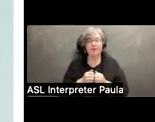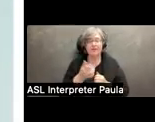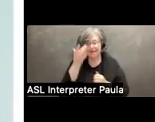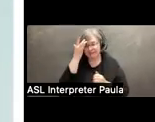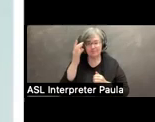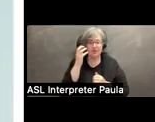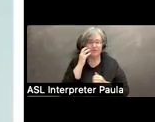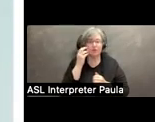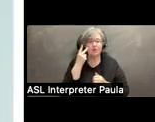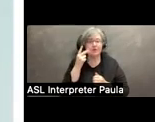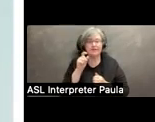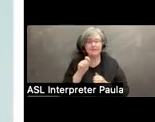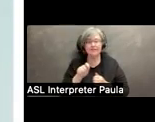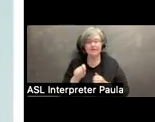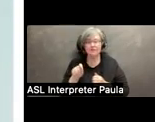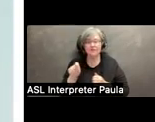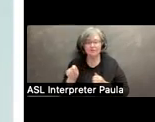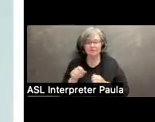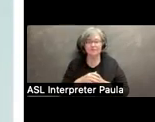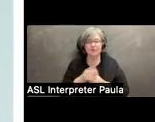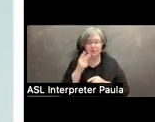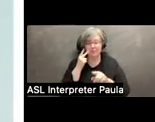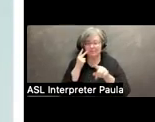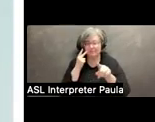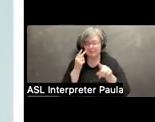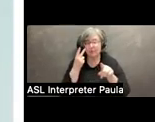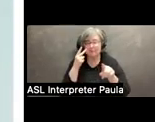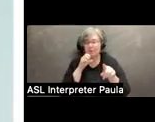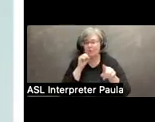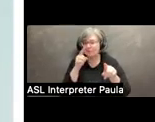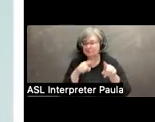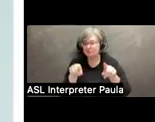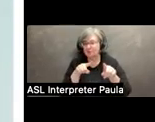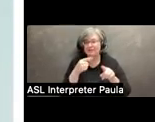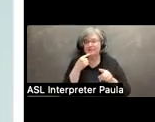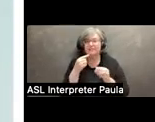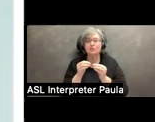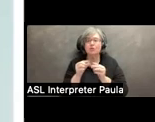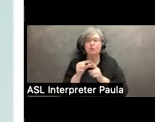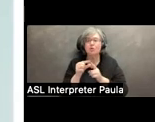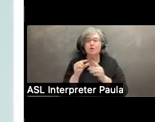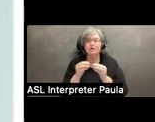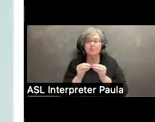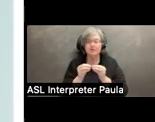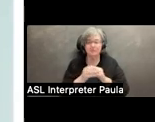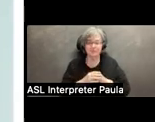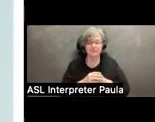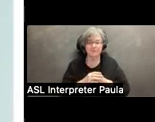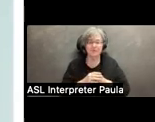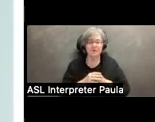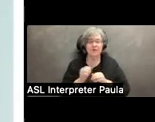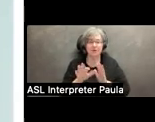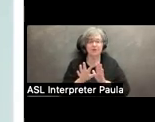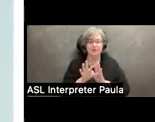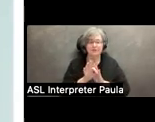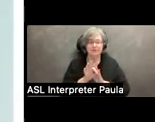little dots at the bottom right corner of your Zoom app that say more. You can click there, once again, select language interpretation, and